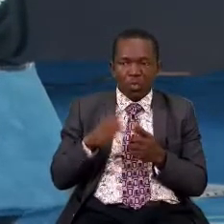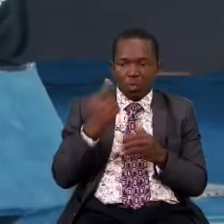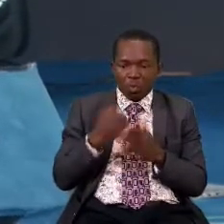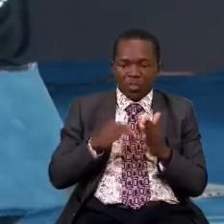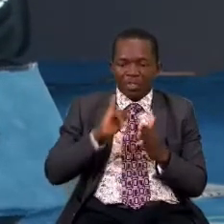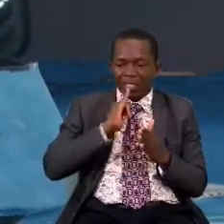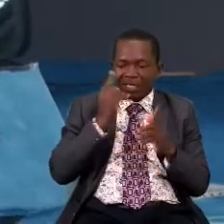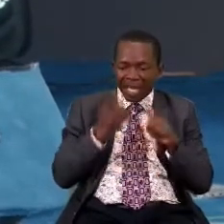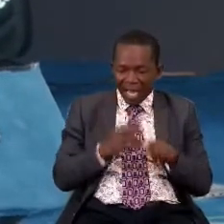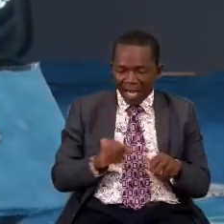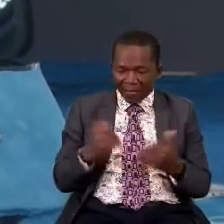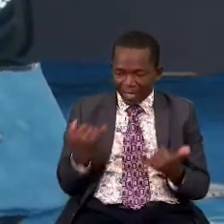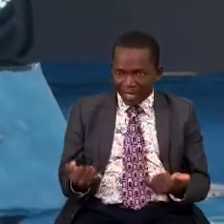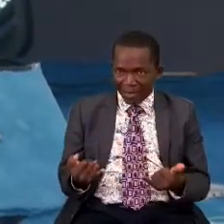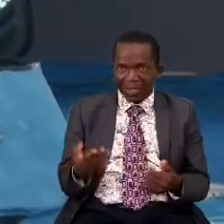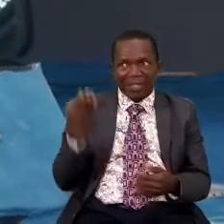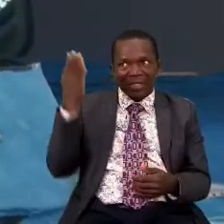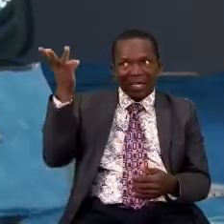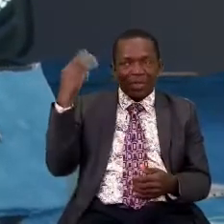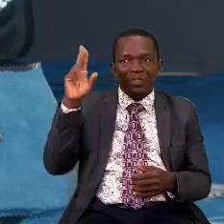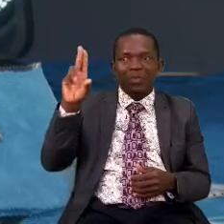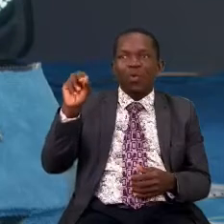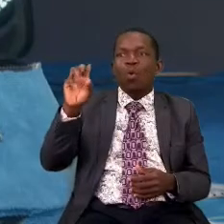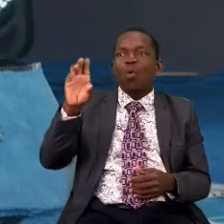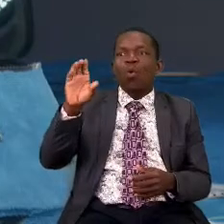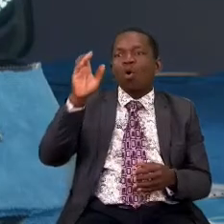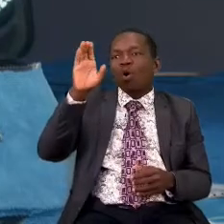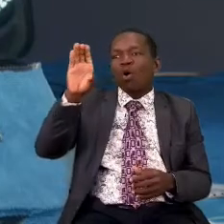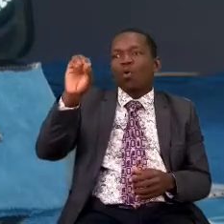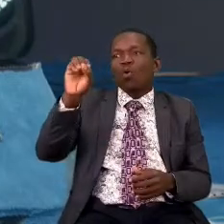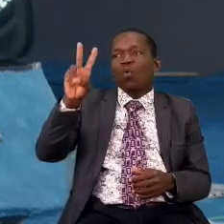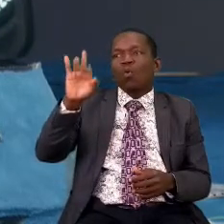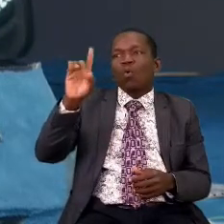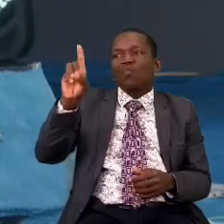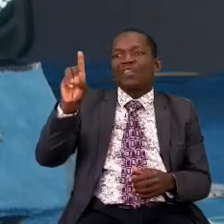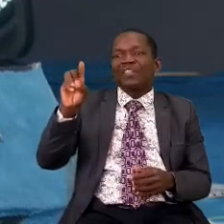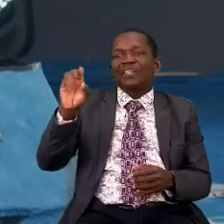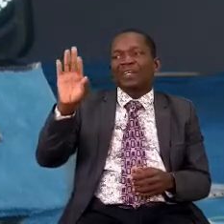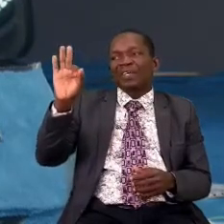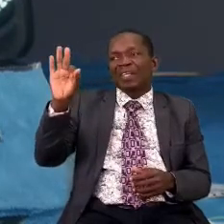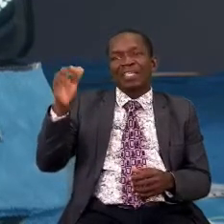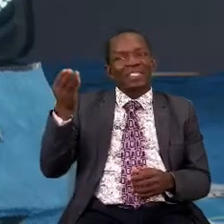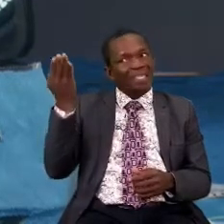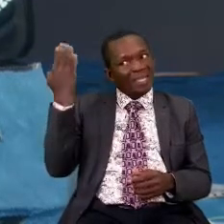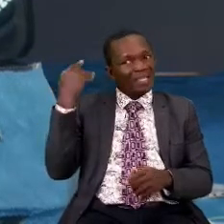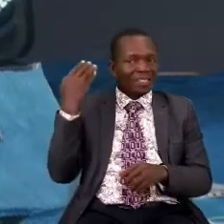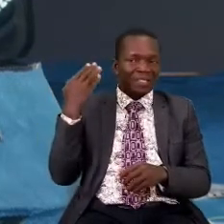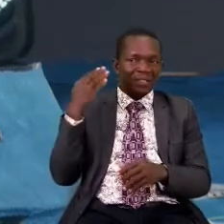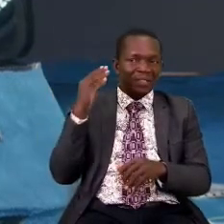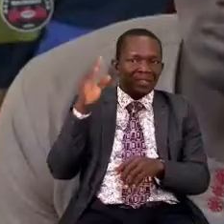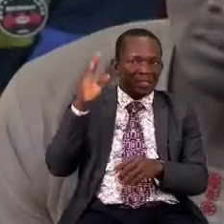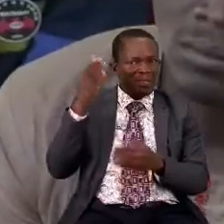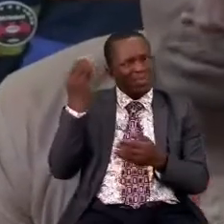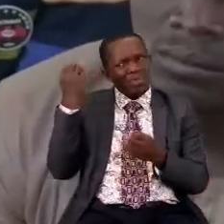not there at that time. So even if you were successful and you were following holiness and you were on top of the situation,